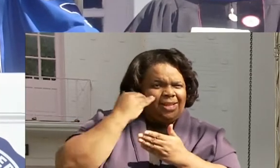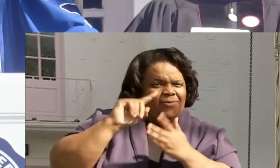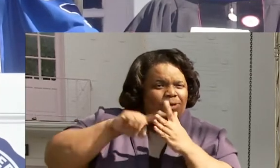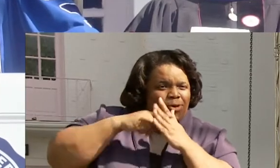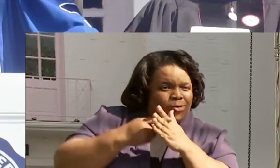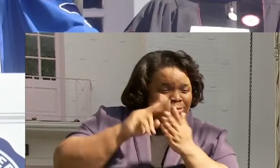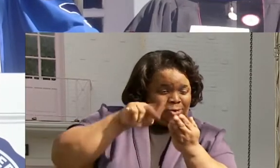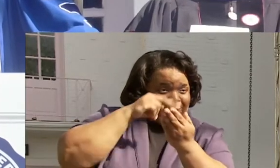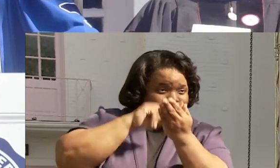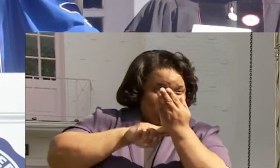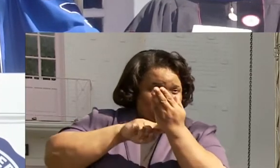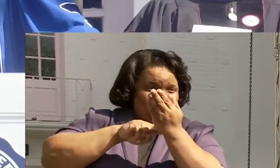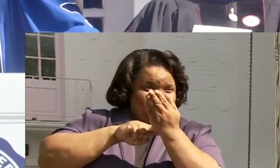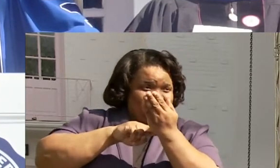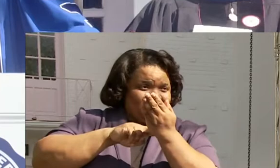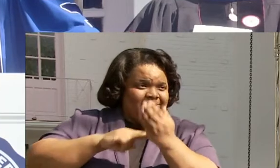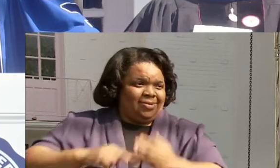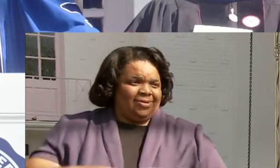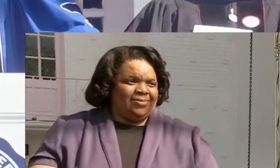nurse.